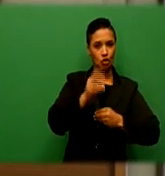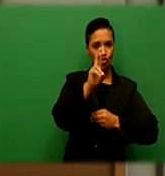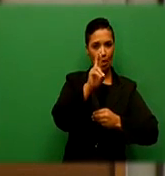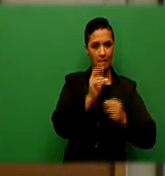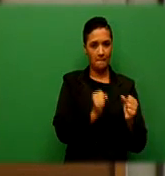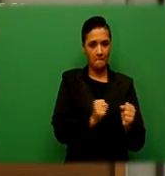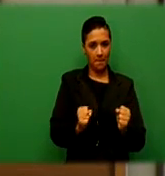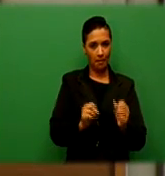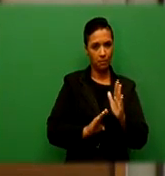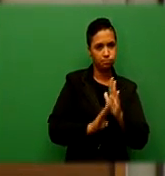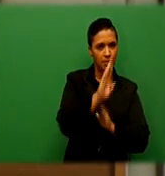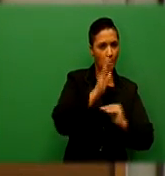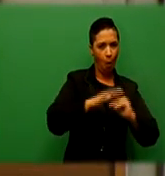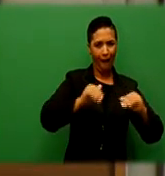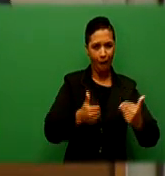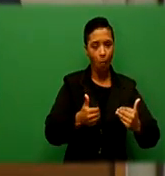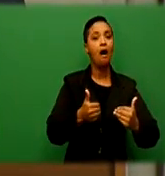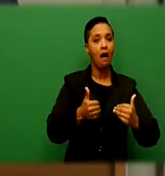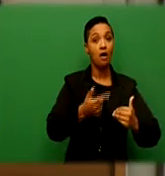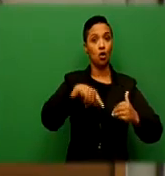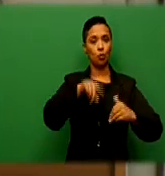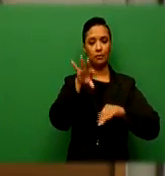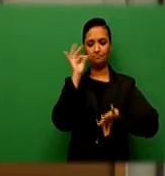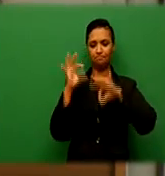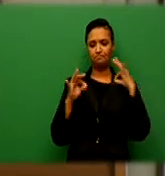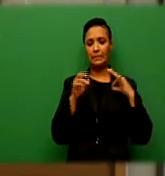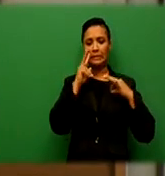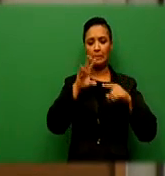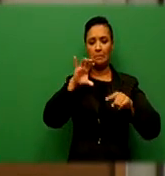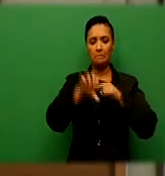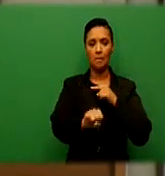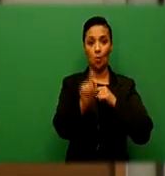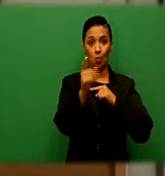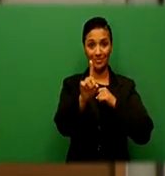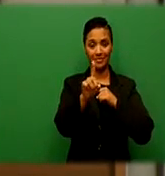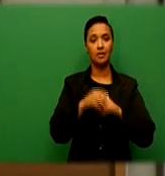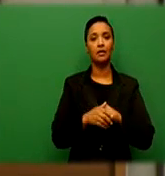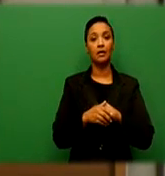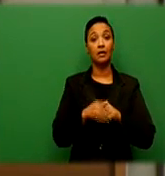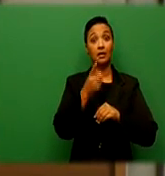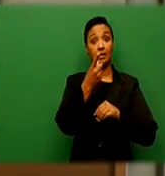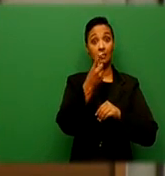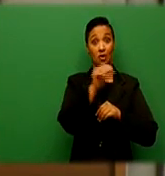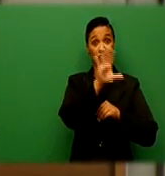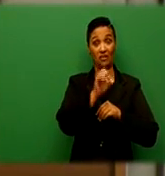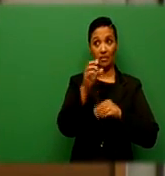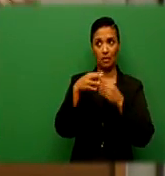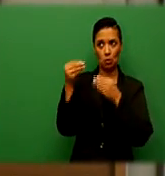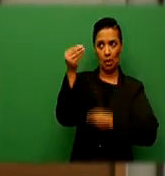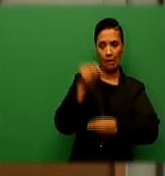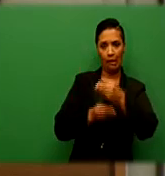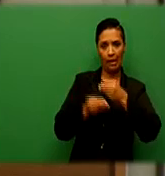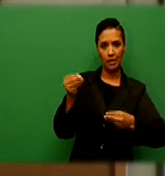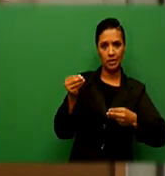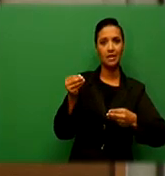to the extent that our analysis suggested was that the exchange rate was driven